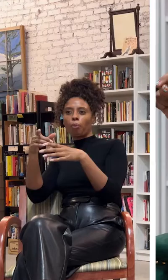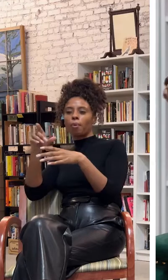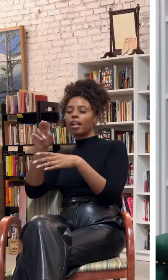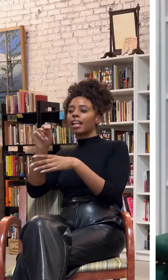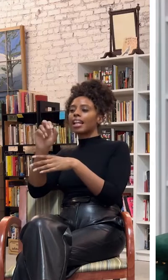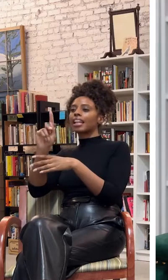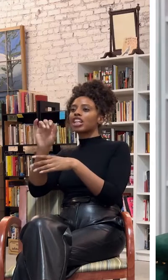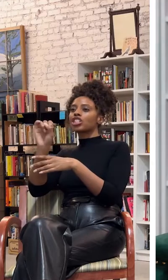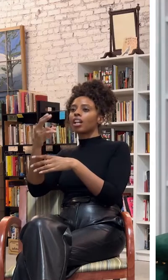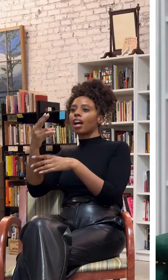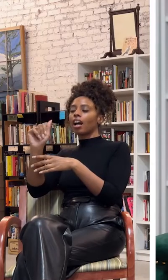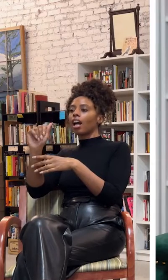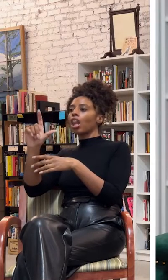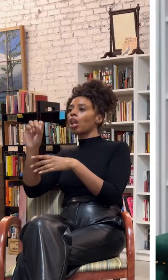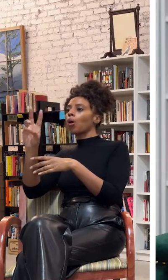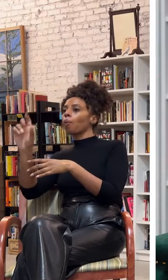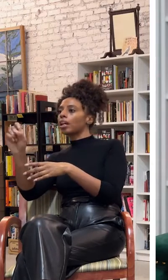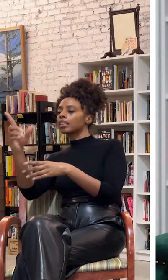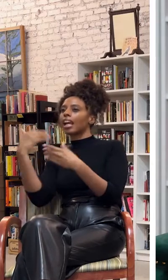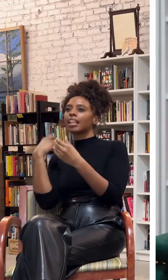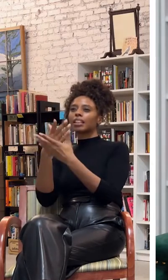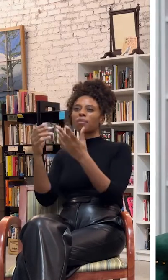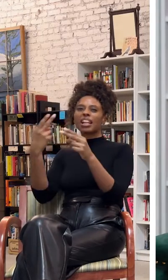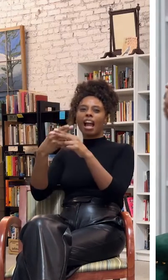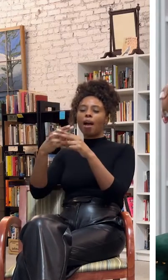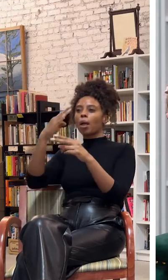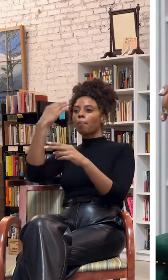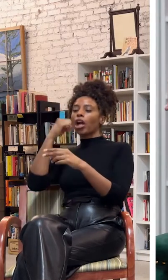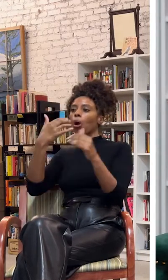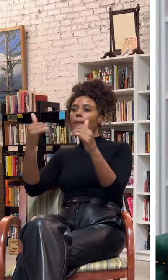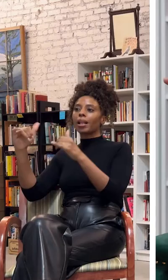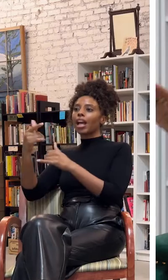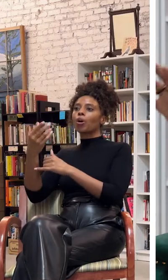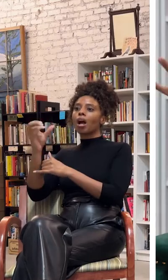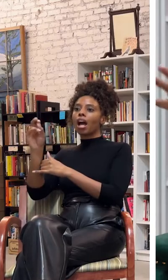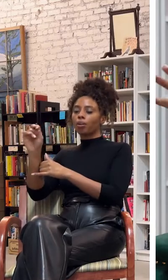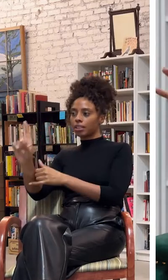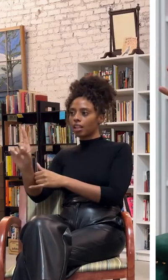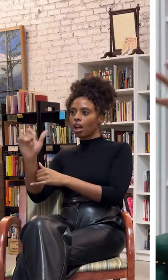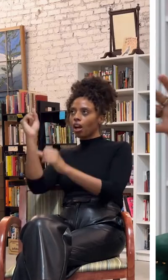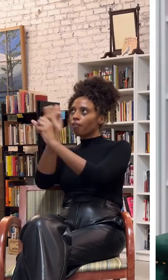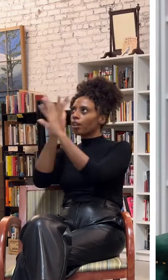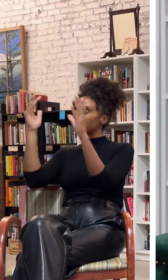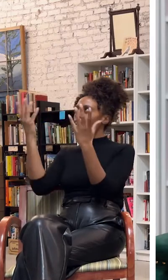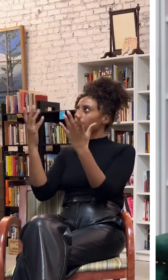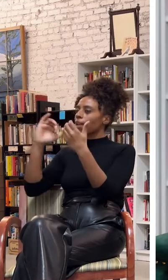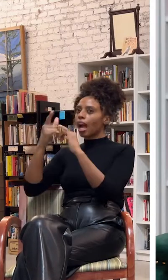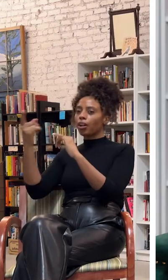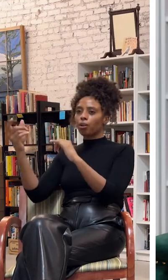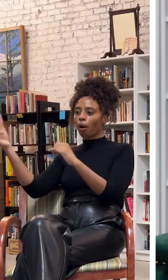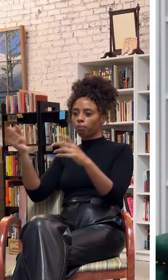Nikisha Lewis, she has something called the Black Girl Playground, and her vision is literally like, how do you bring